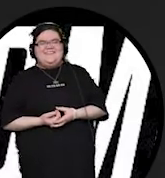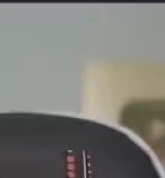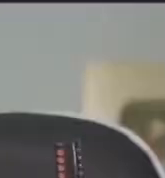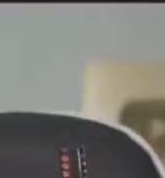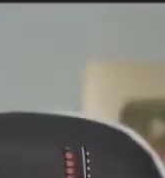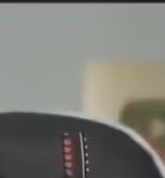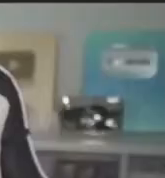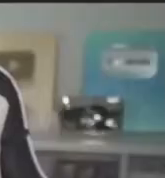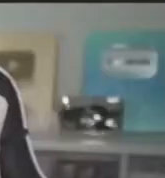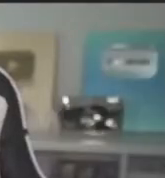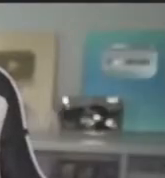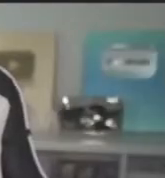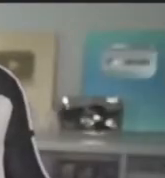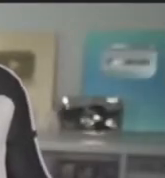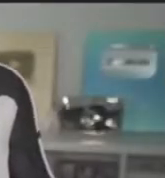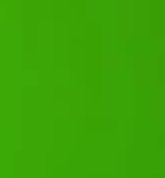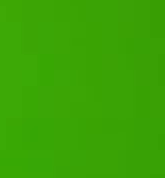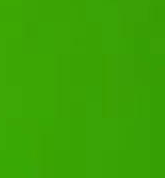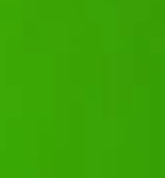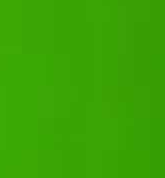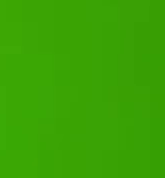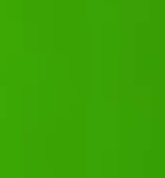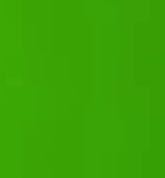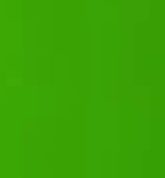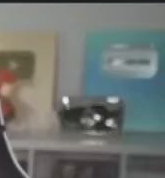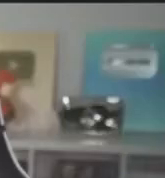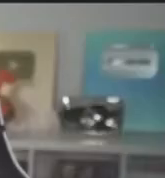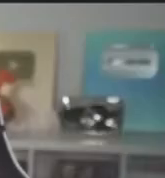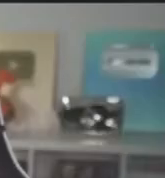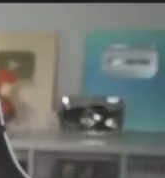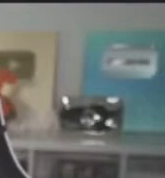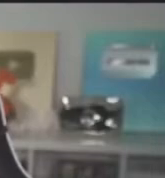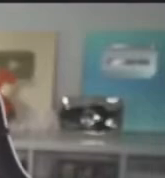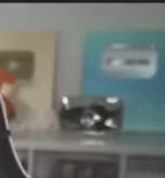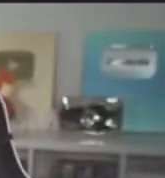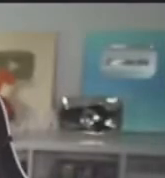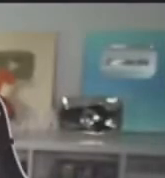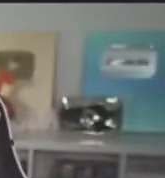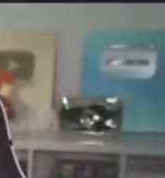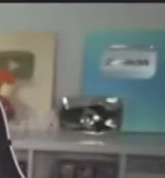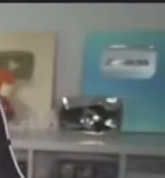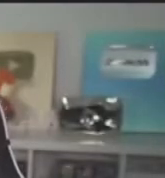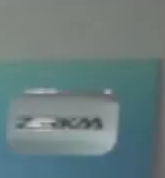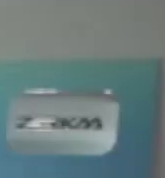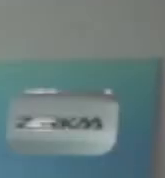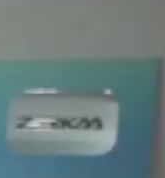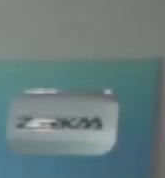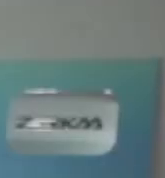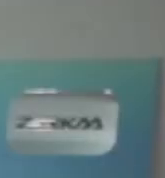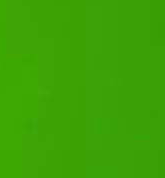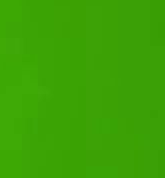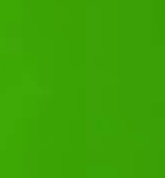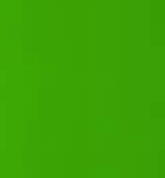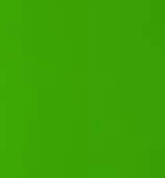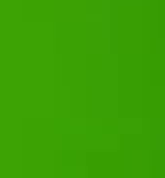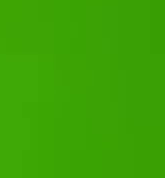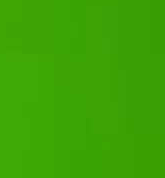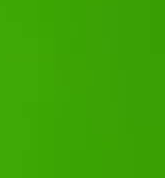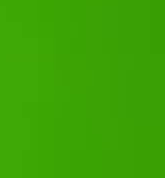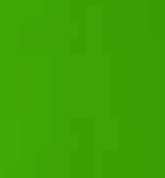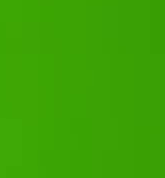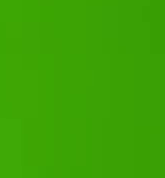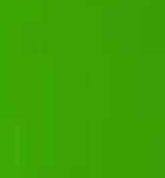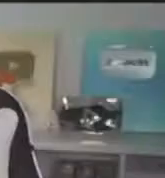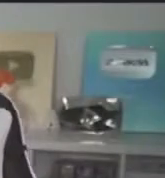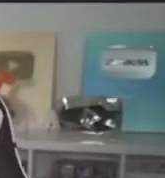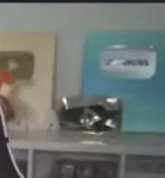mate? What? Some of those were more useful than others. Well, weird ass video. The ones we laughed at,